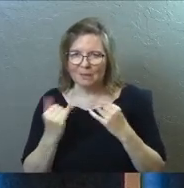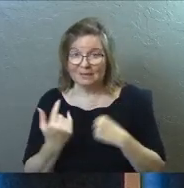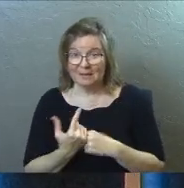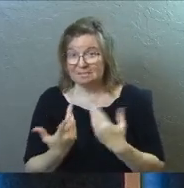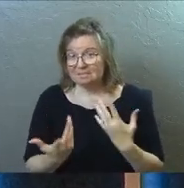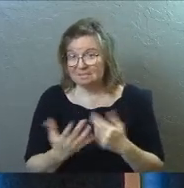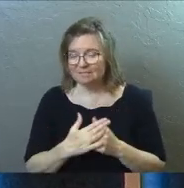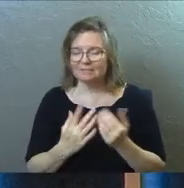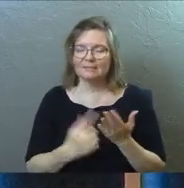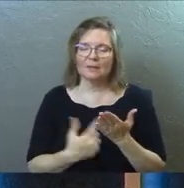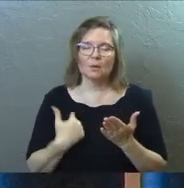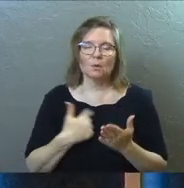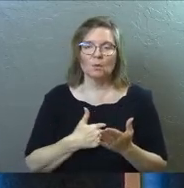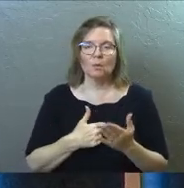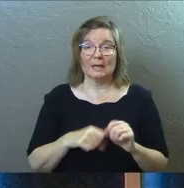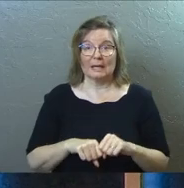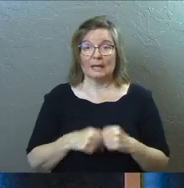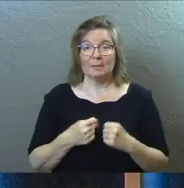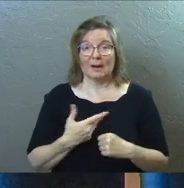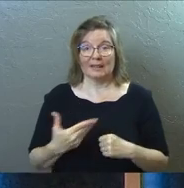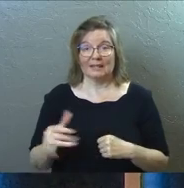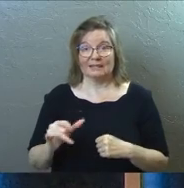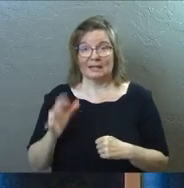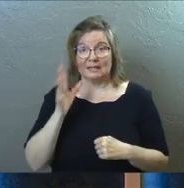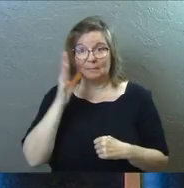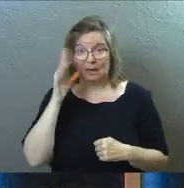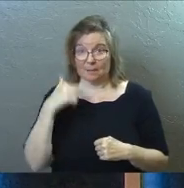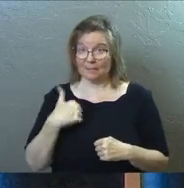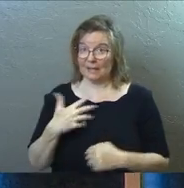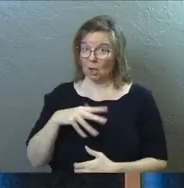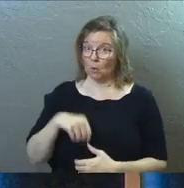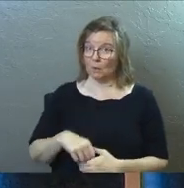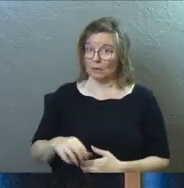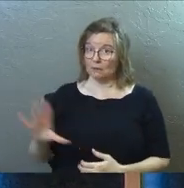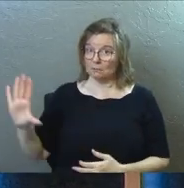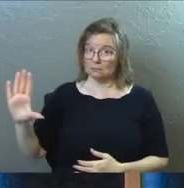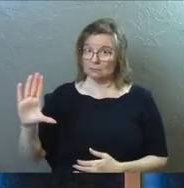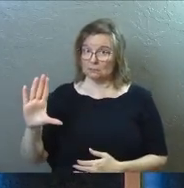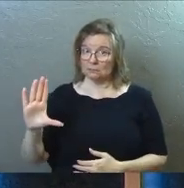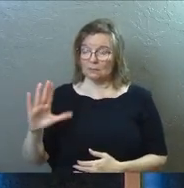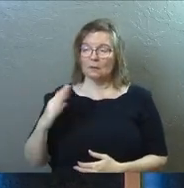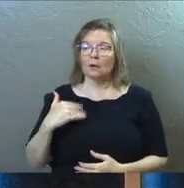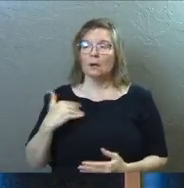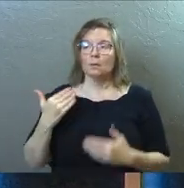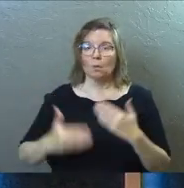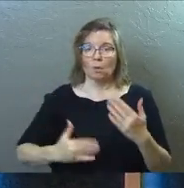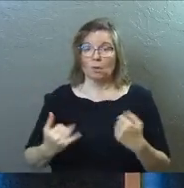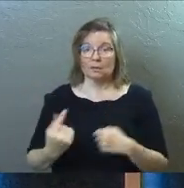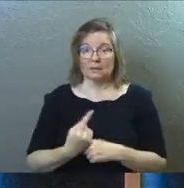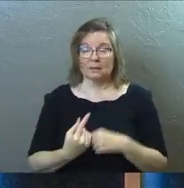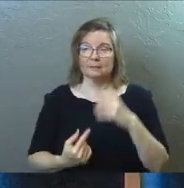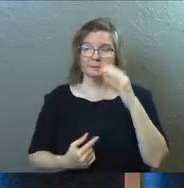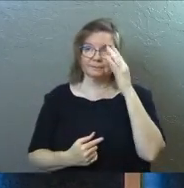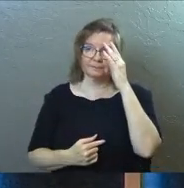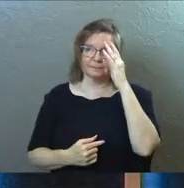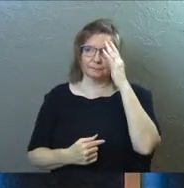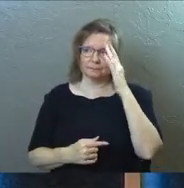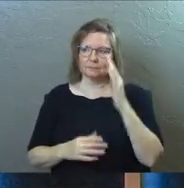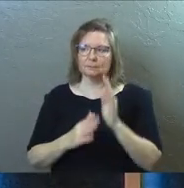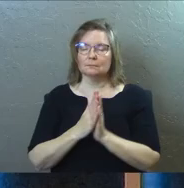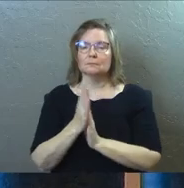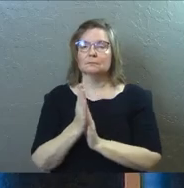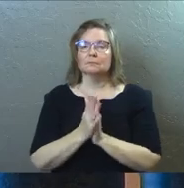today. Sometimes we break things as parents, me included. As we go along today, by the way,